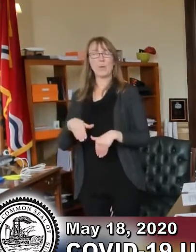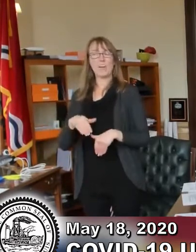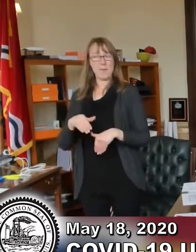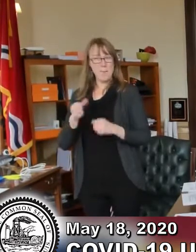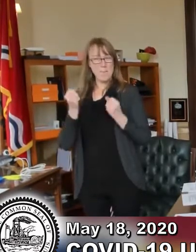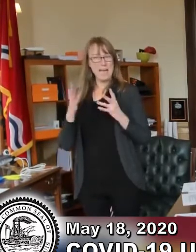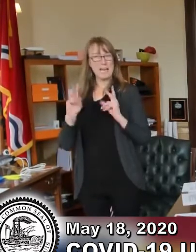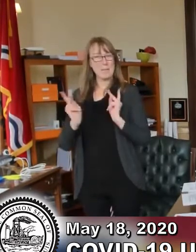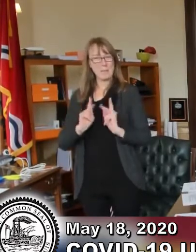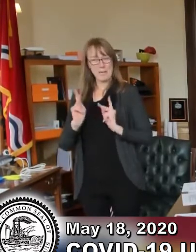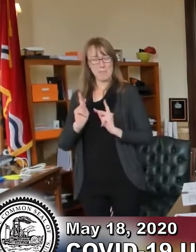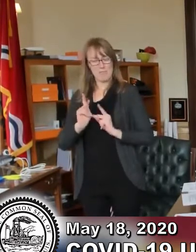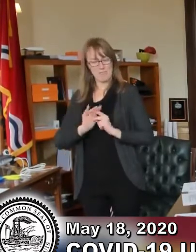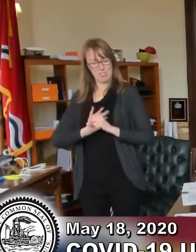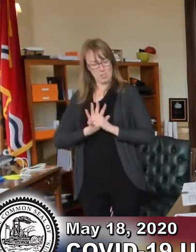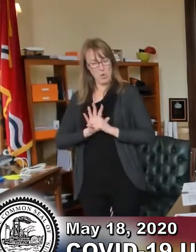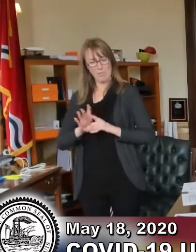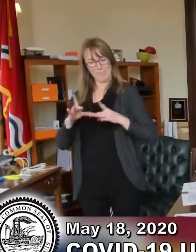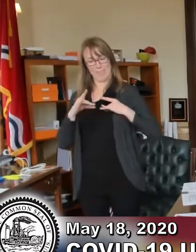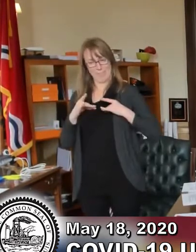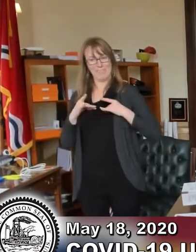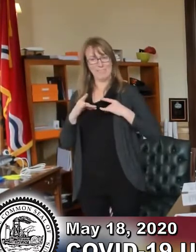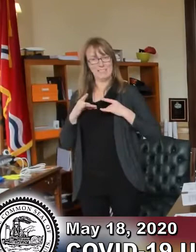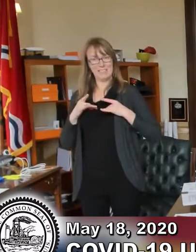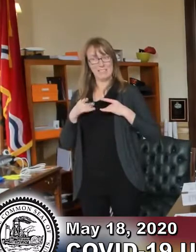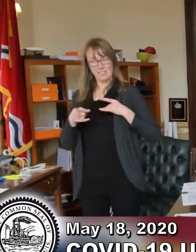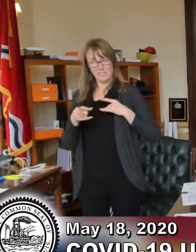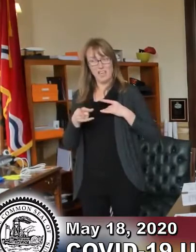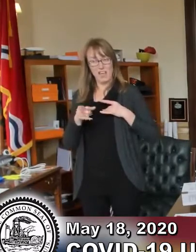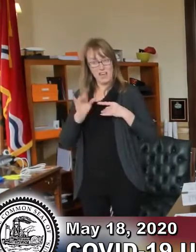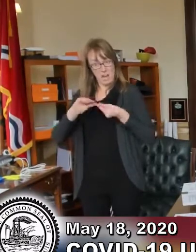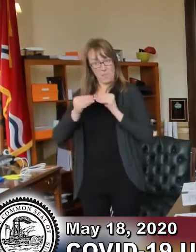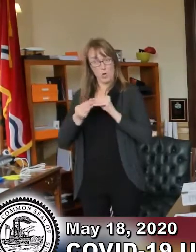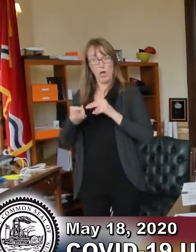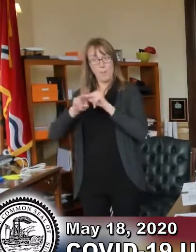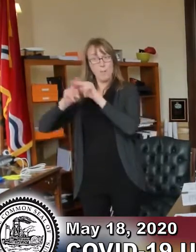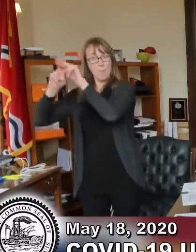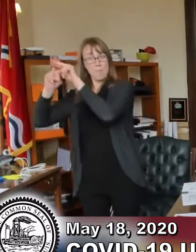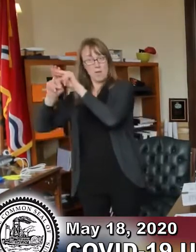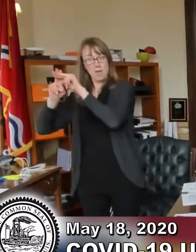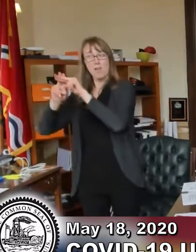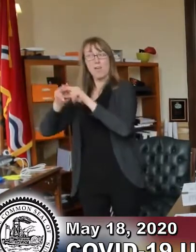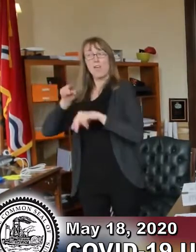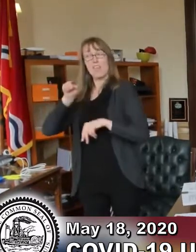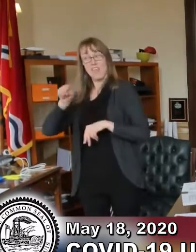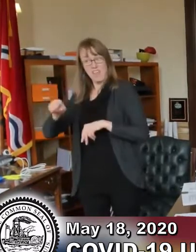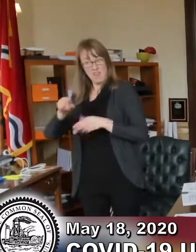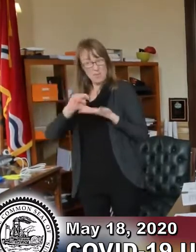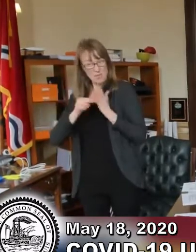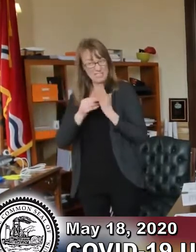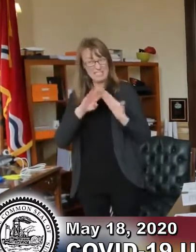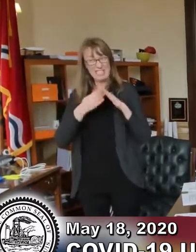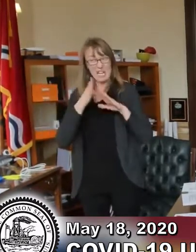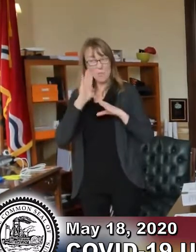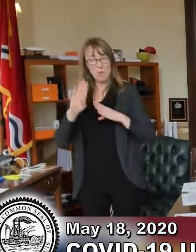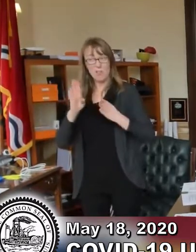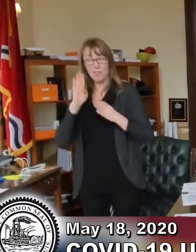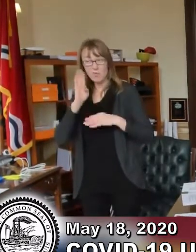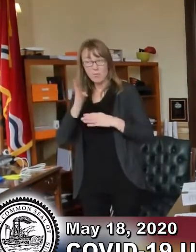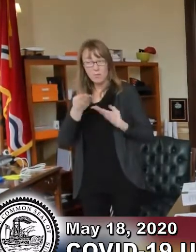close the city back down? If we see a large increase in hospitalizations, absolutely, we will.